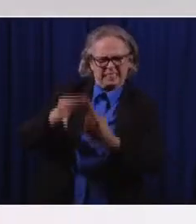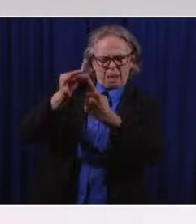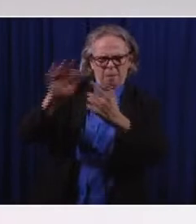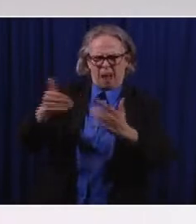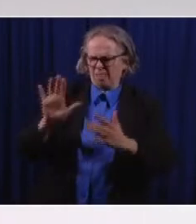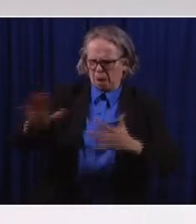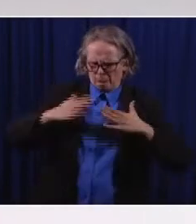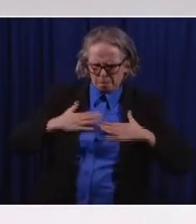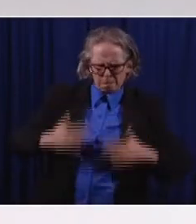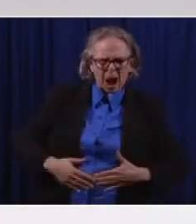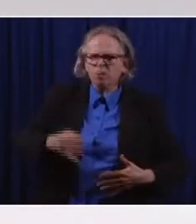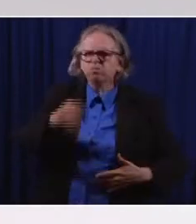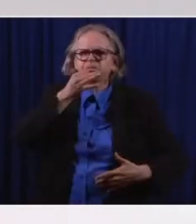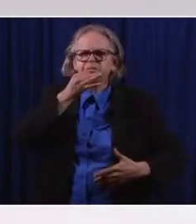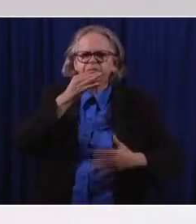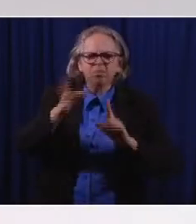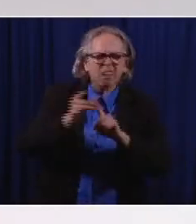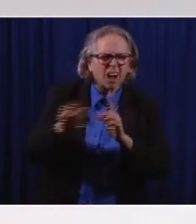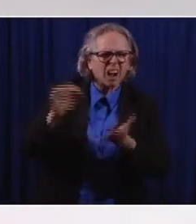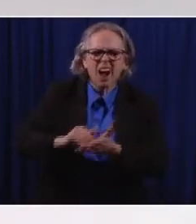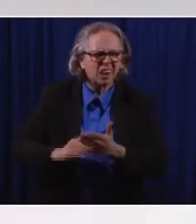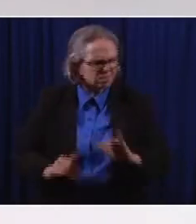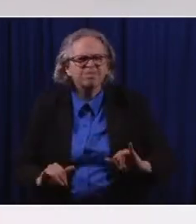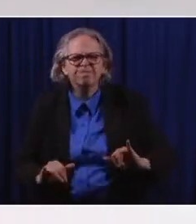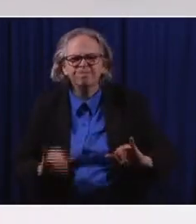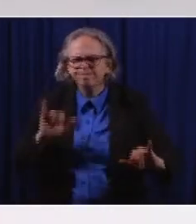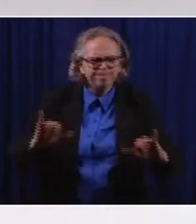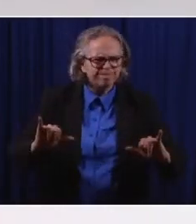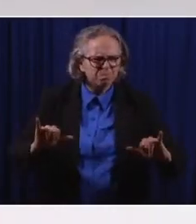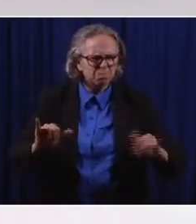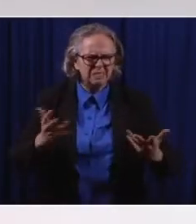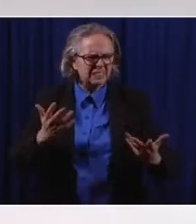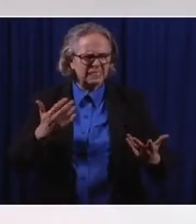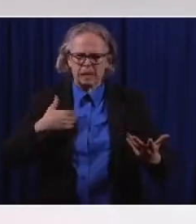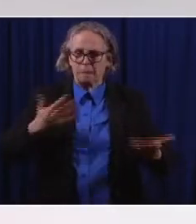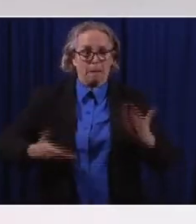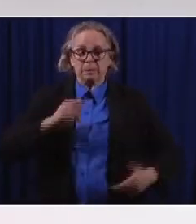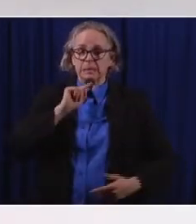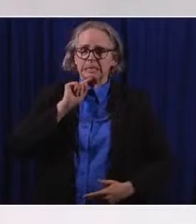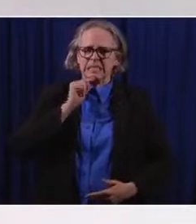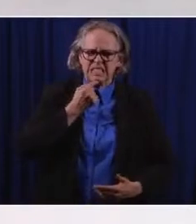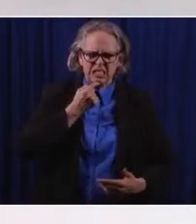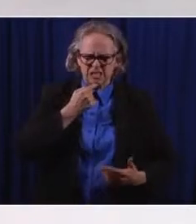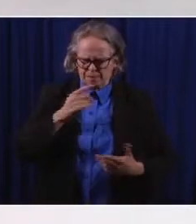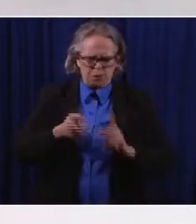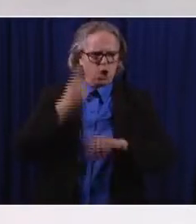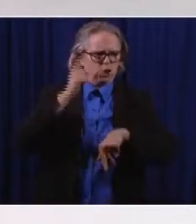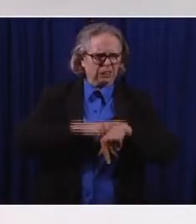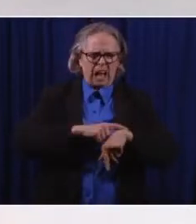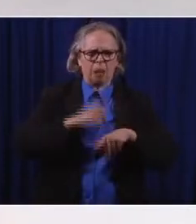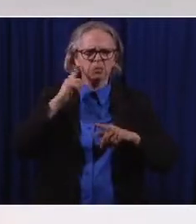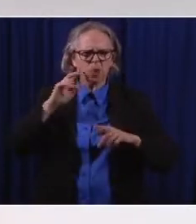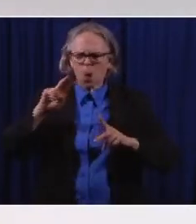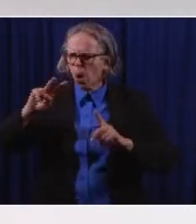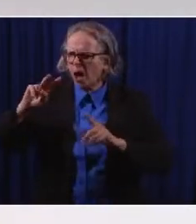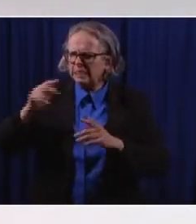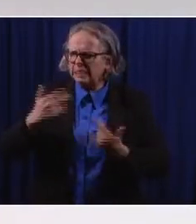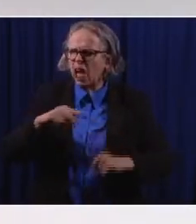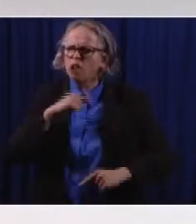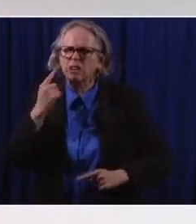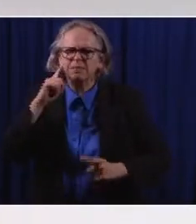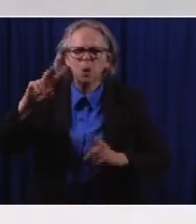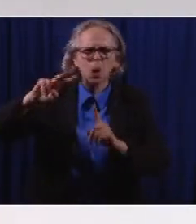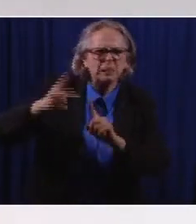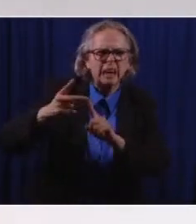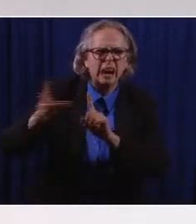they didn't mount a full immune response at the time, and so they remain susceptible. So I guess the conclusion to this is that